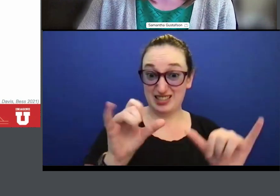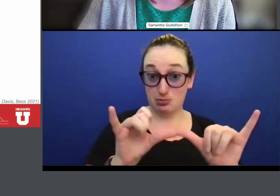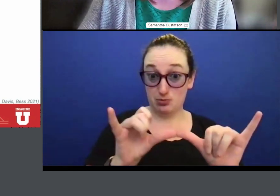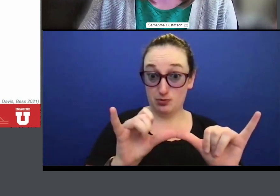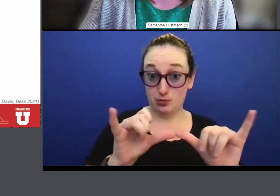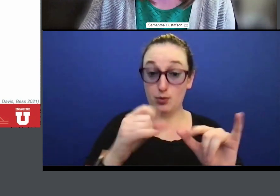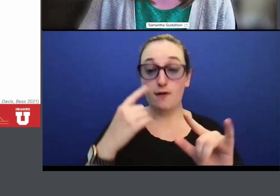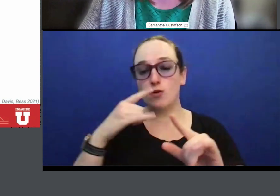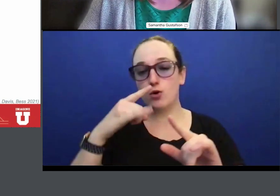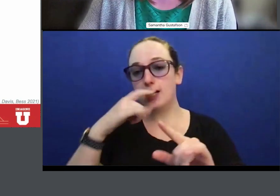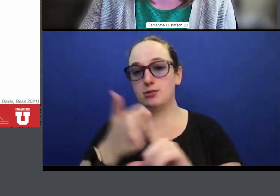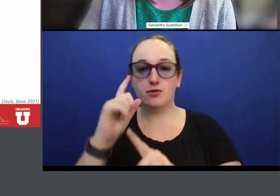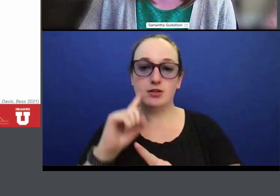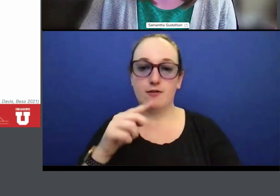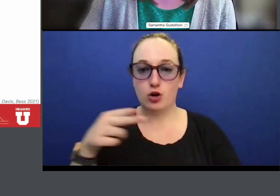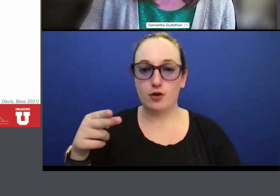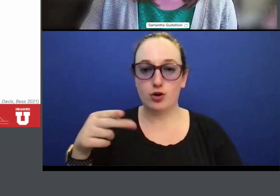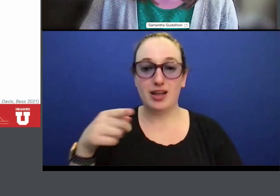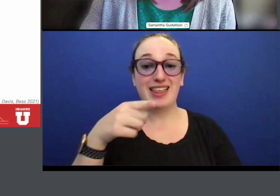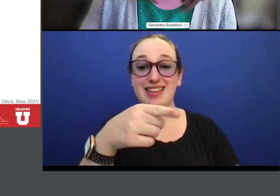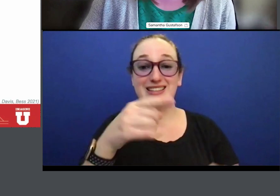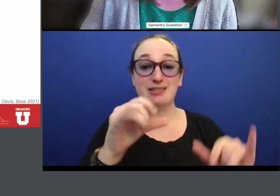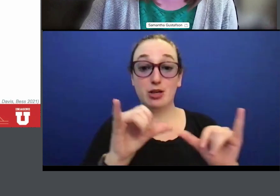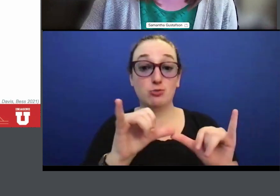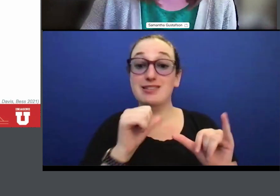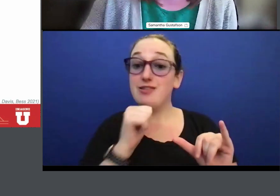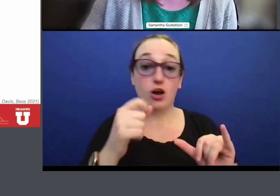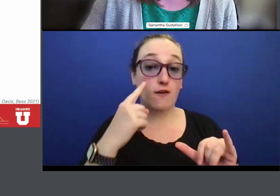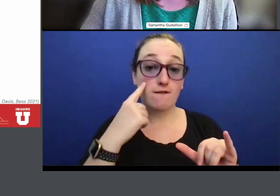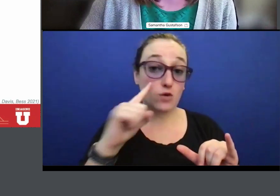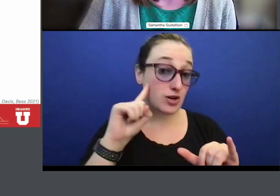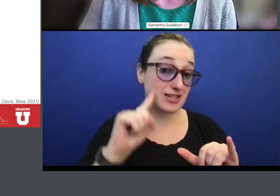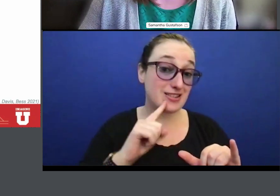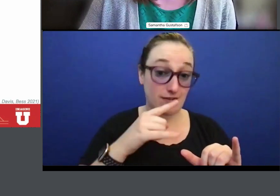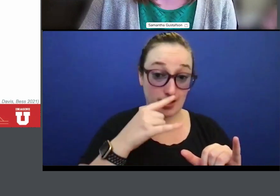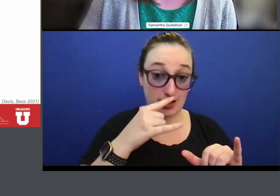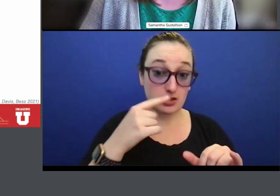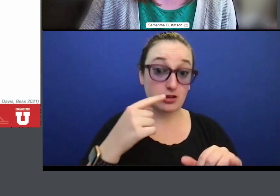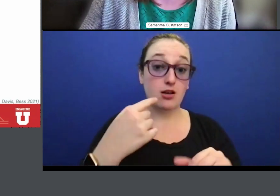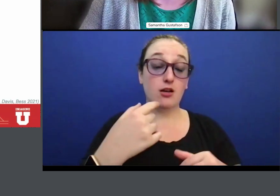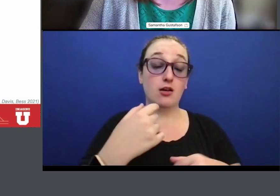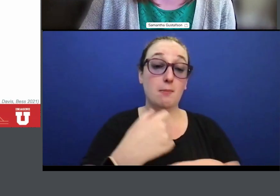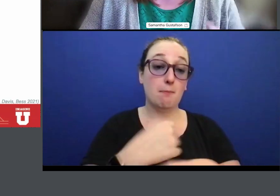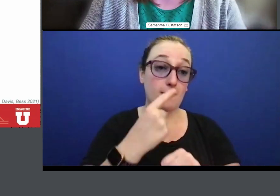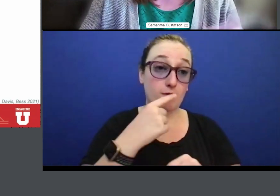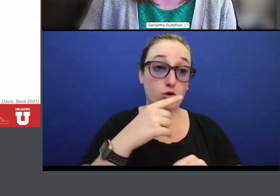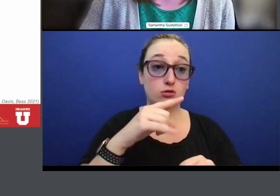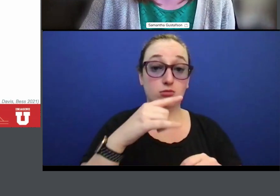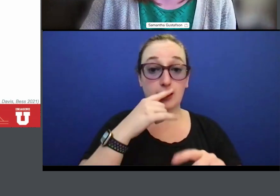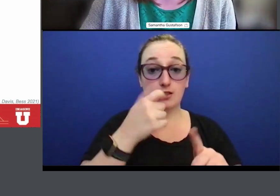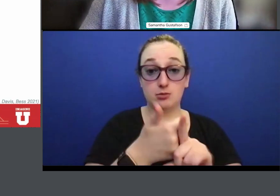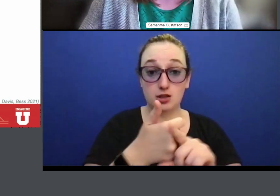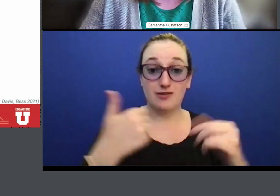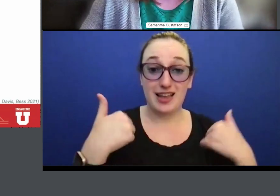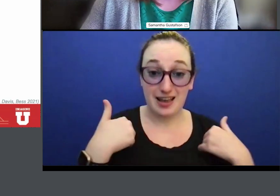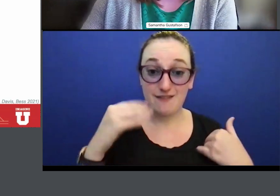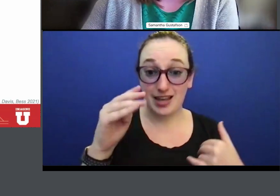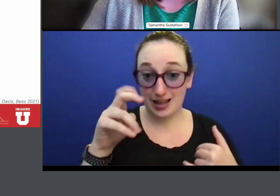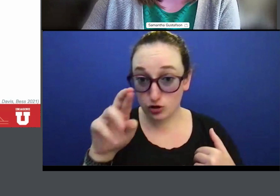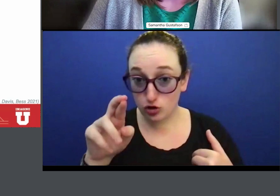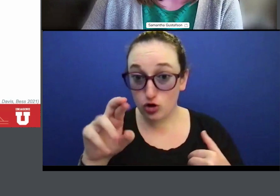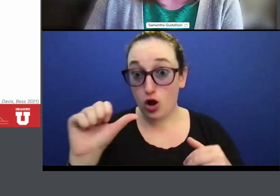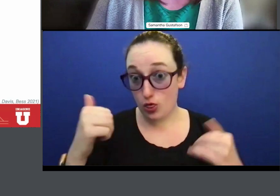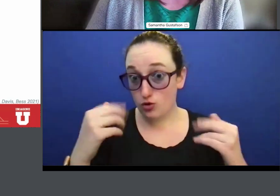scale. So this scale wasn't made for children who have hearing loss. This was made for children who are experiencing fatigue for other